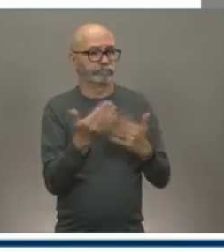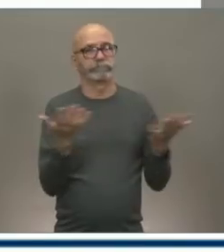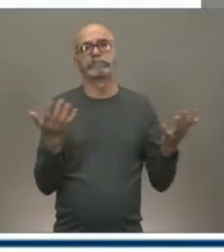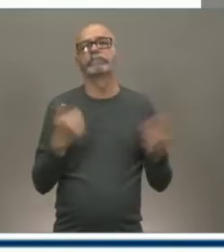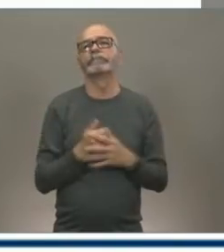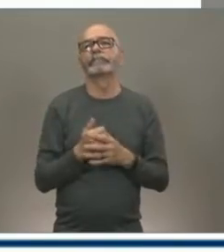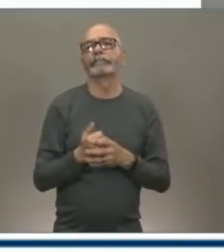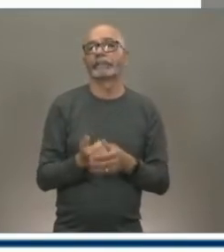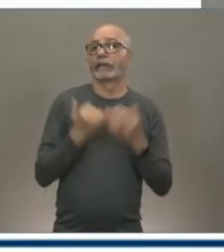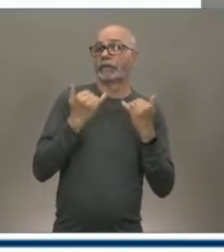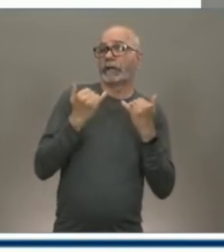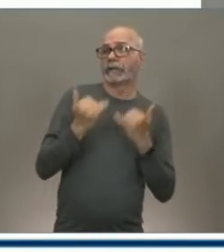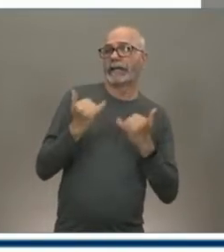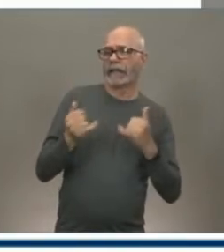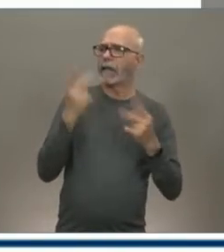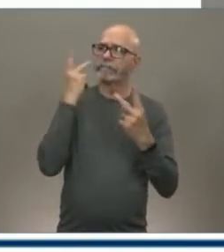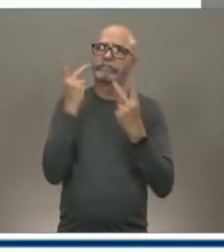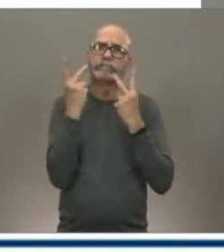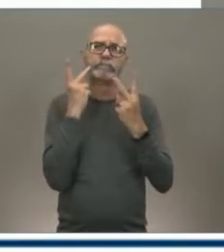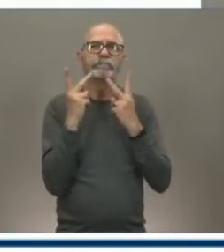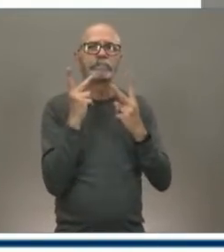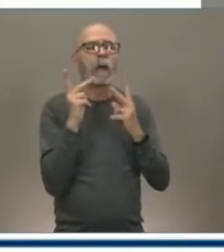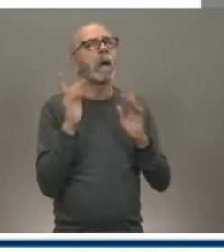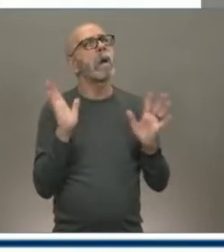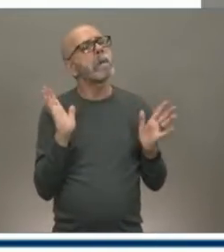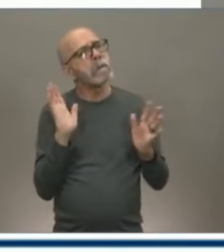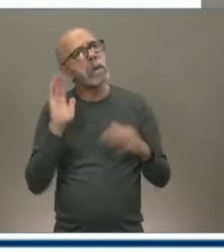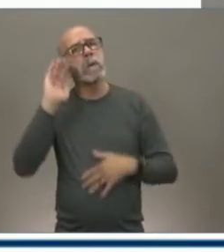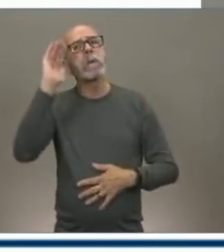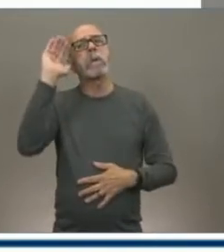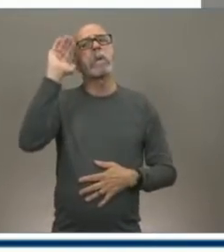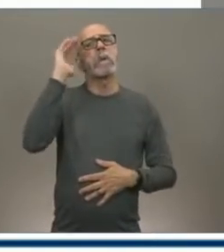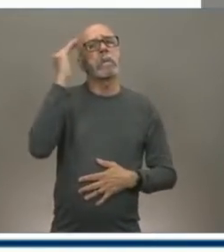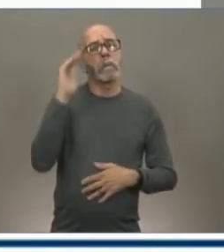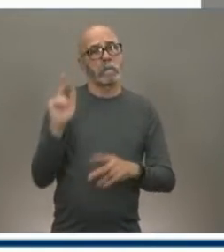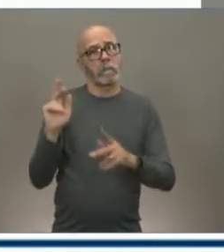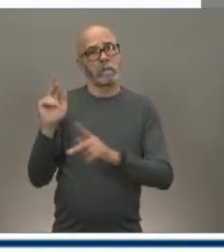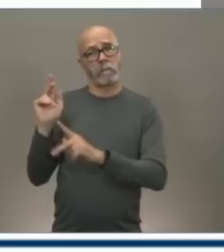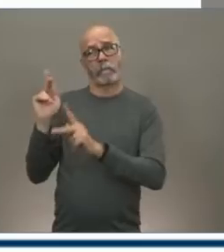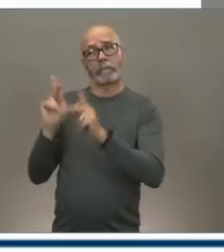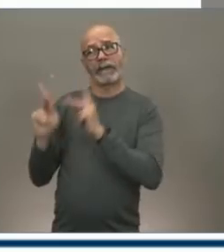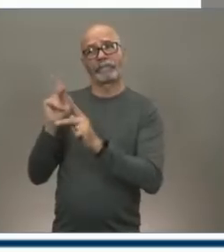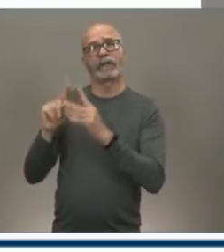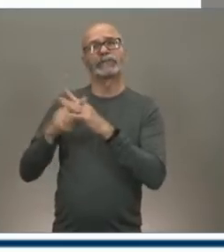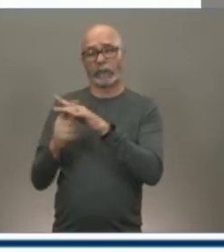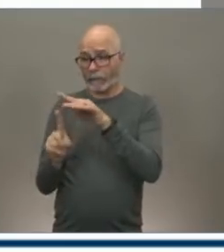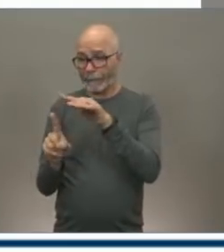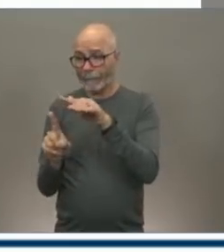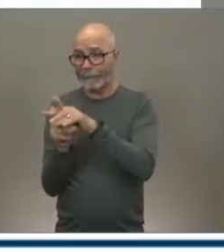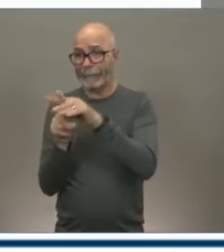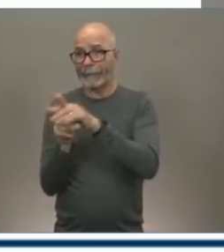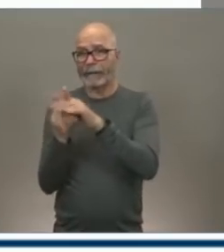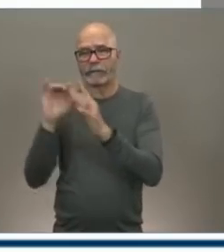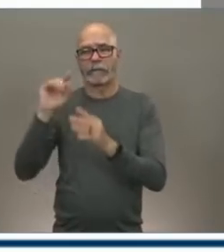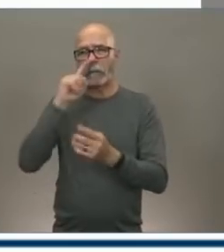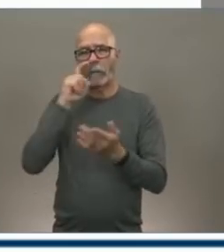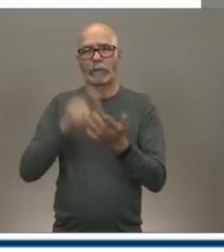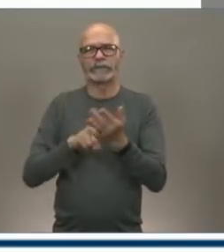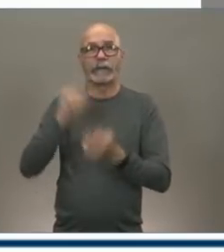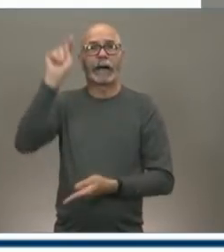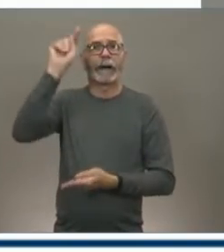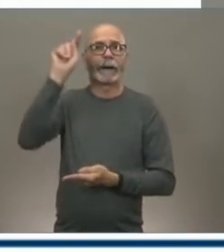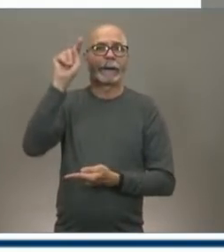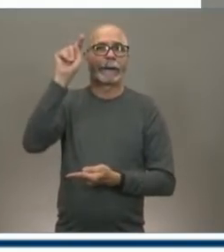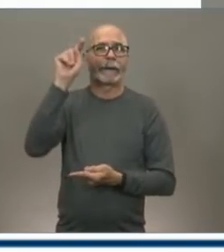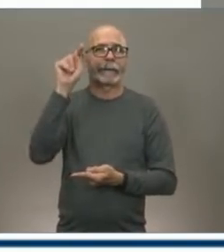all our key indicators is encouraging. The number of new cases is going down and starting to level out. We've had 4